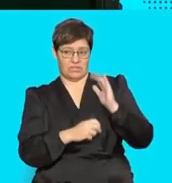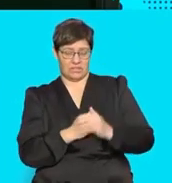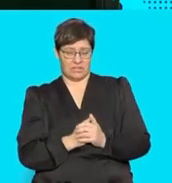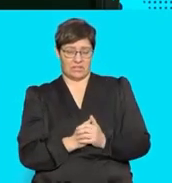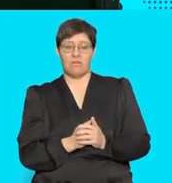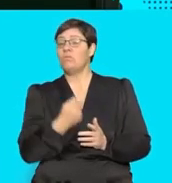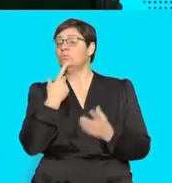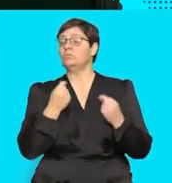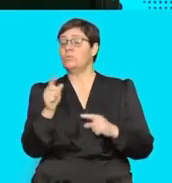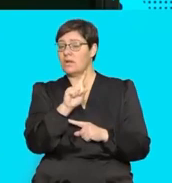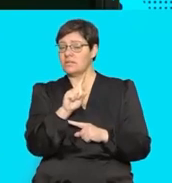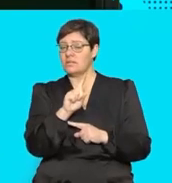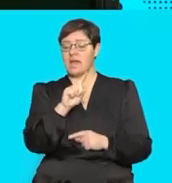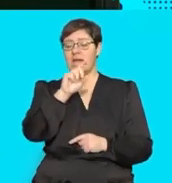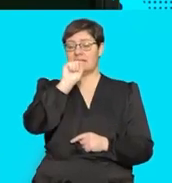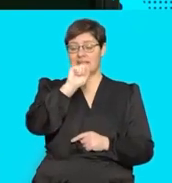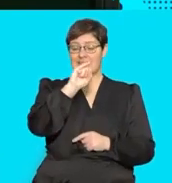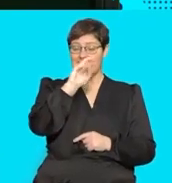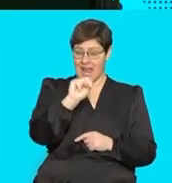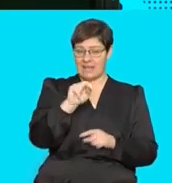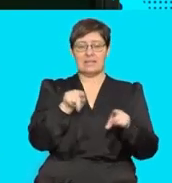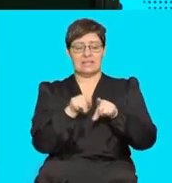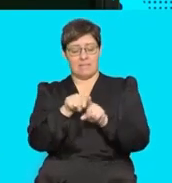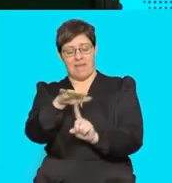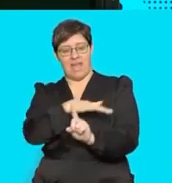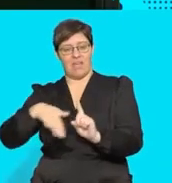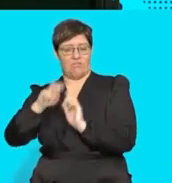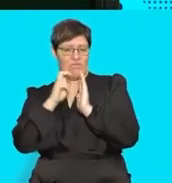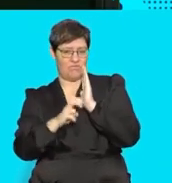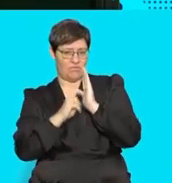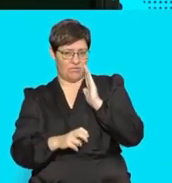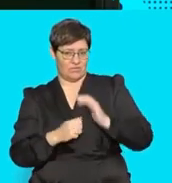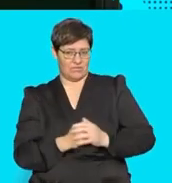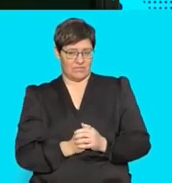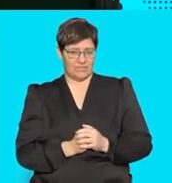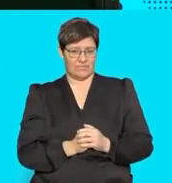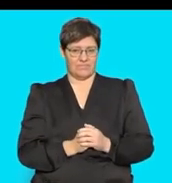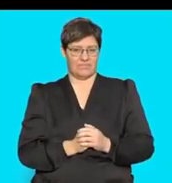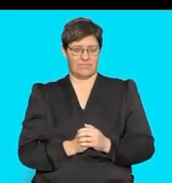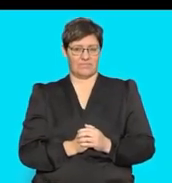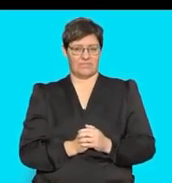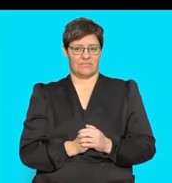sine and area rules. So let's get into it.